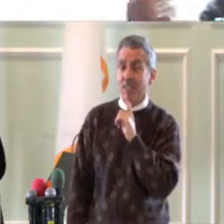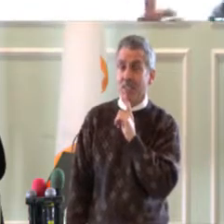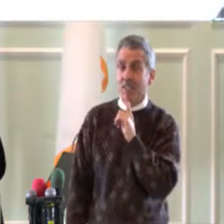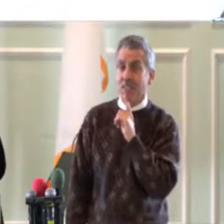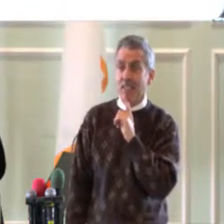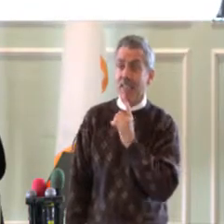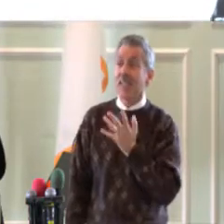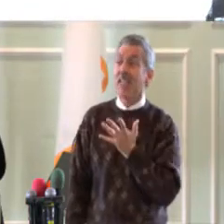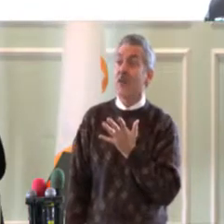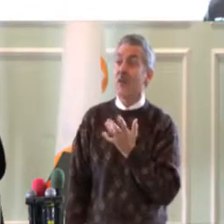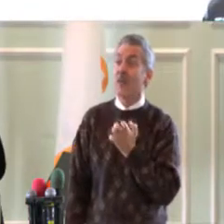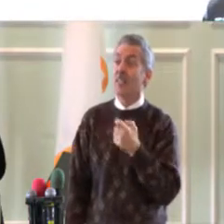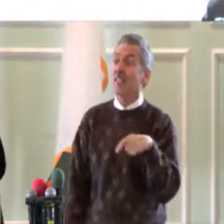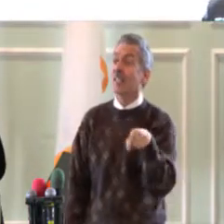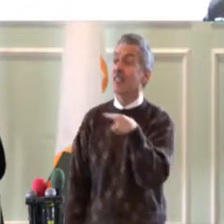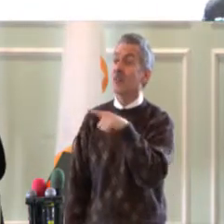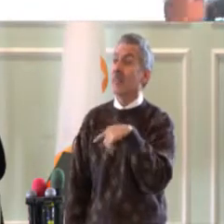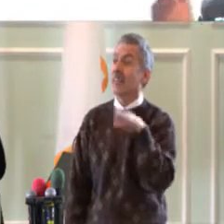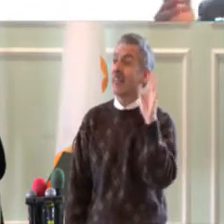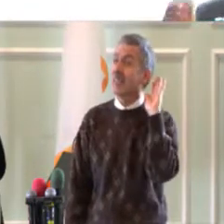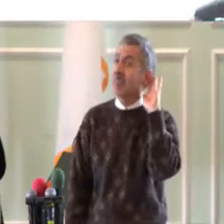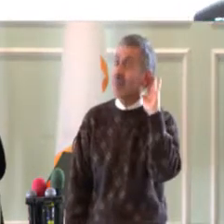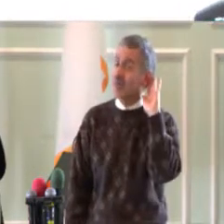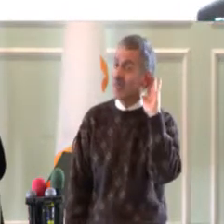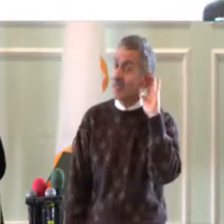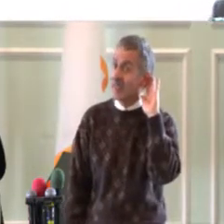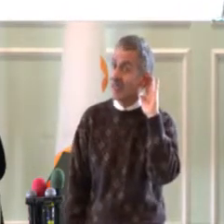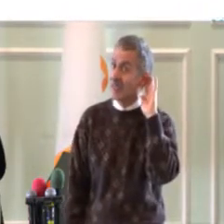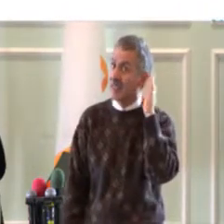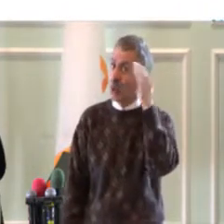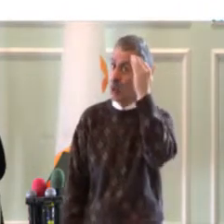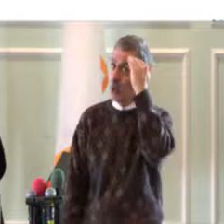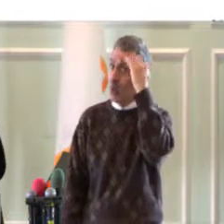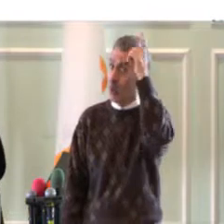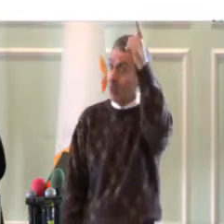to hear his voice. He wants us to know his will.